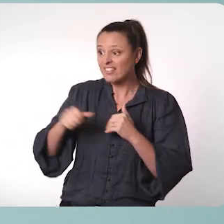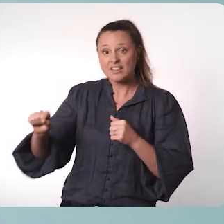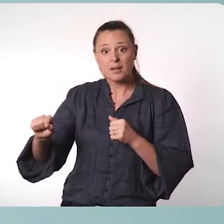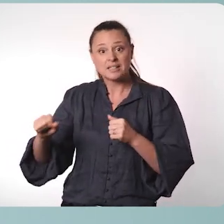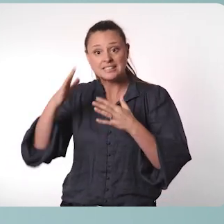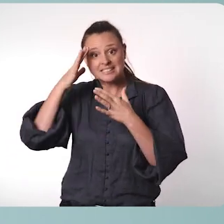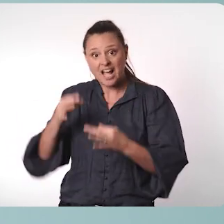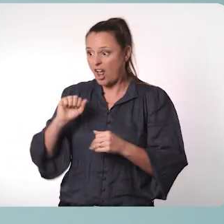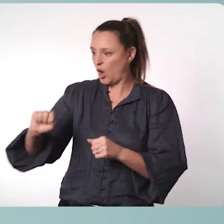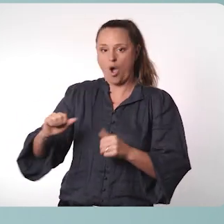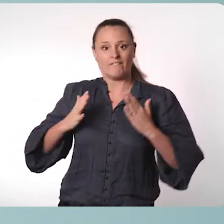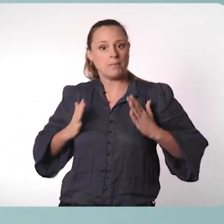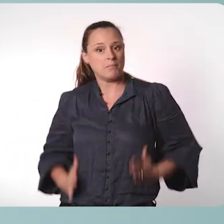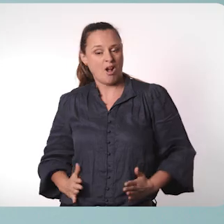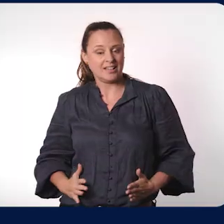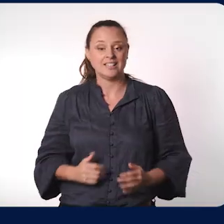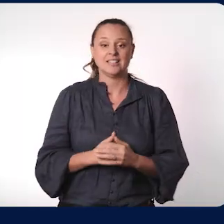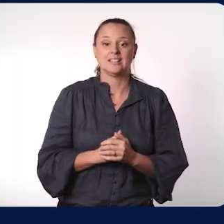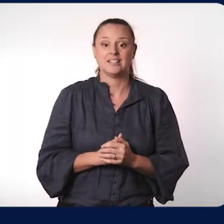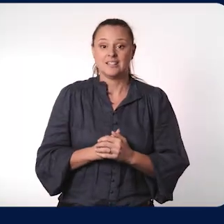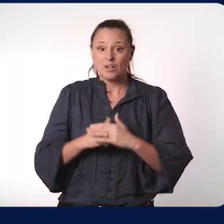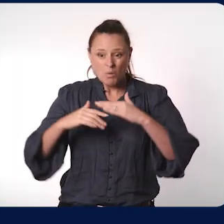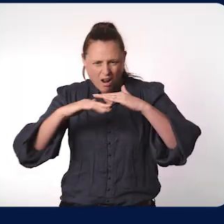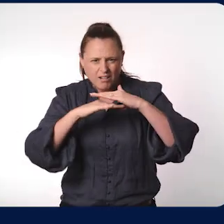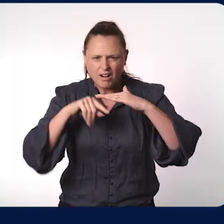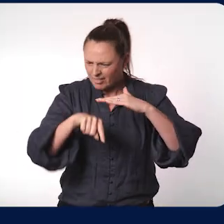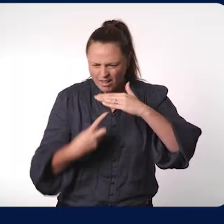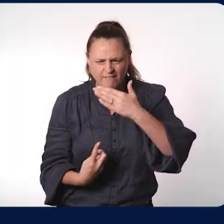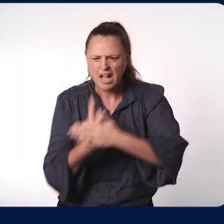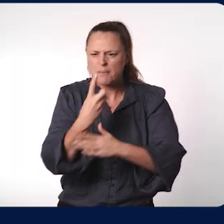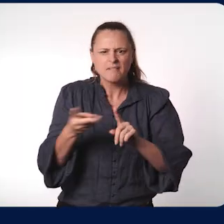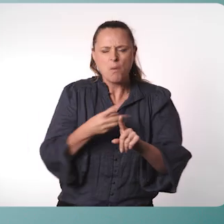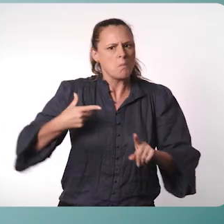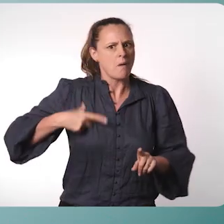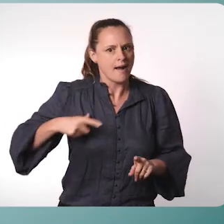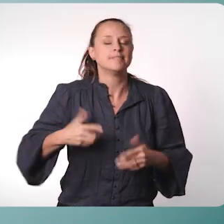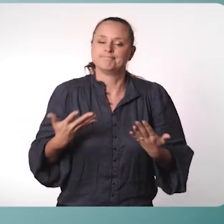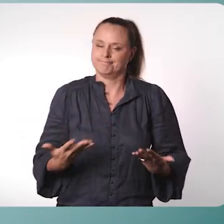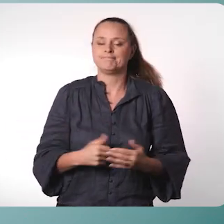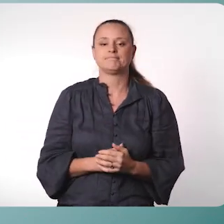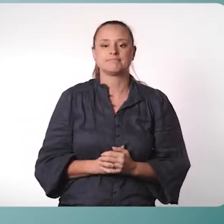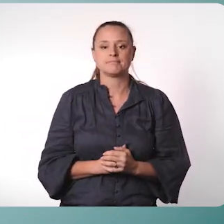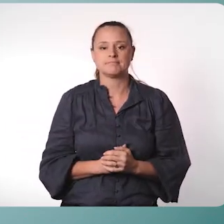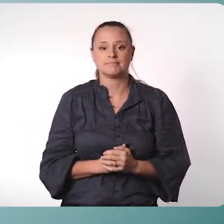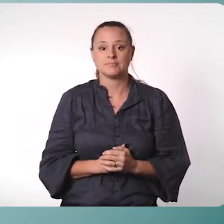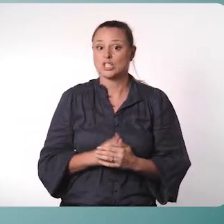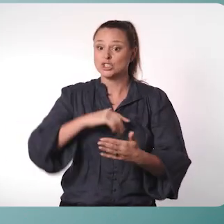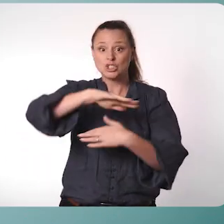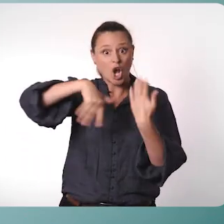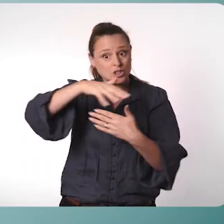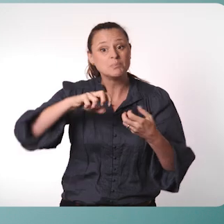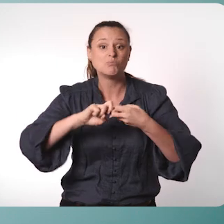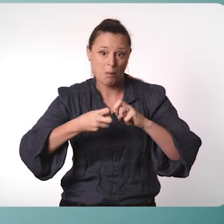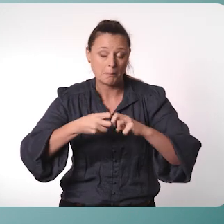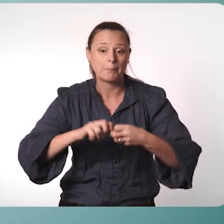make choices about their own bodies. What drives violence? Violence against women and girls with disabilities